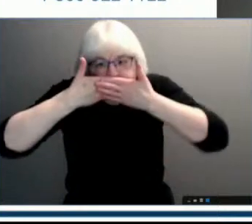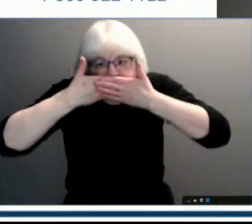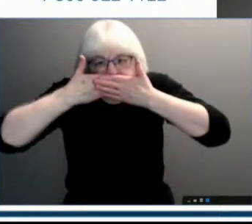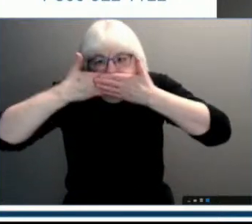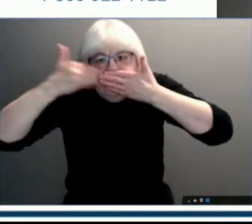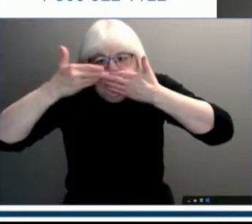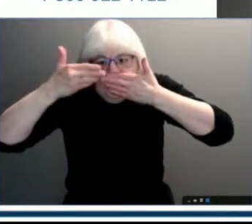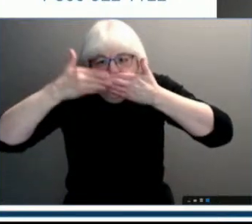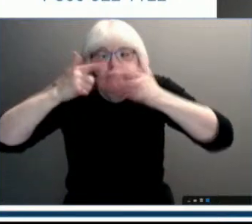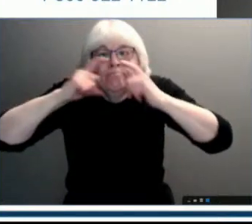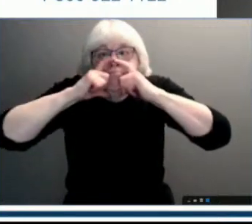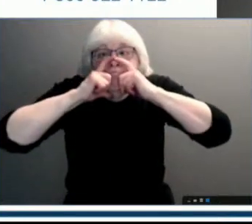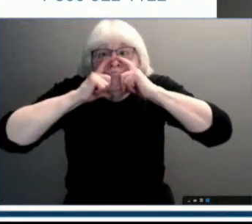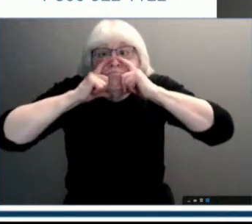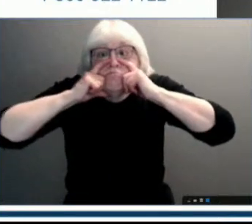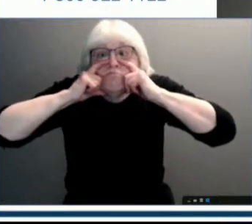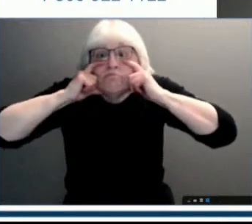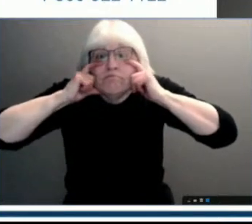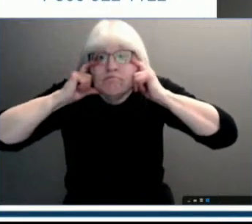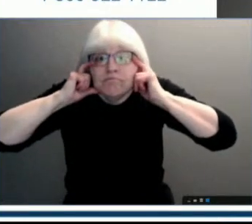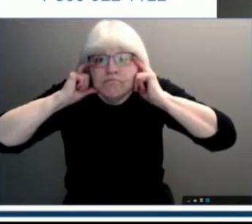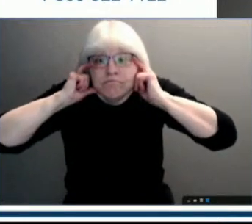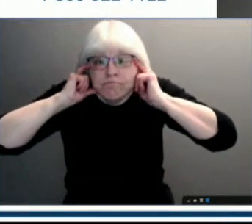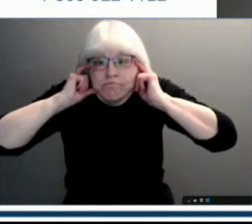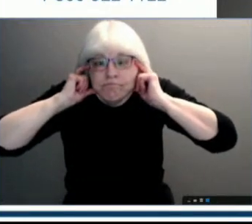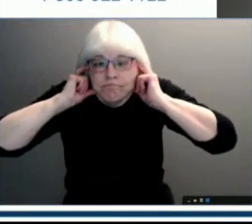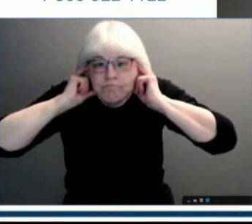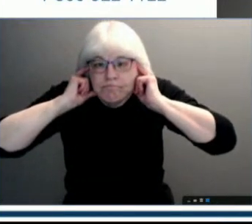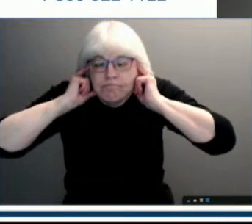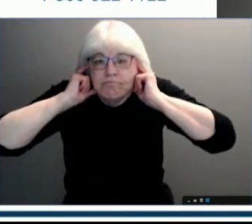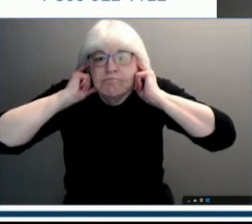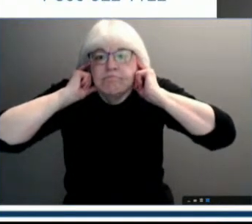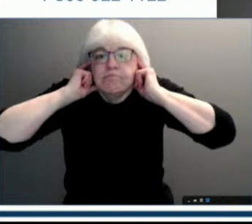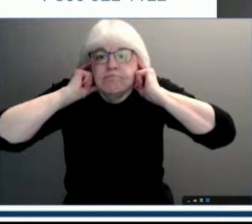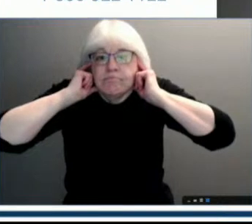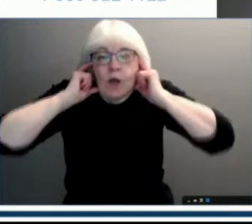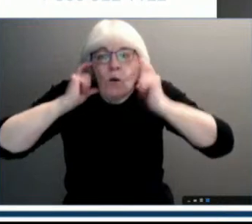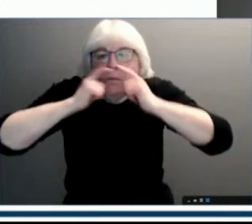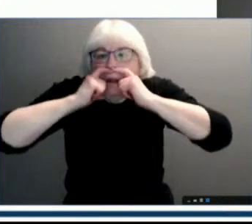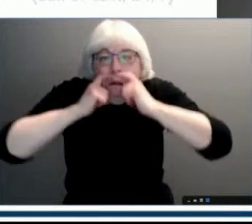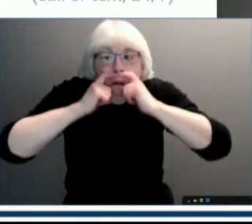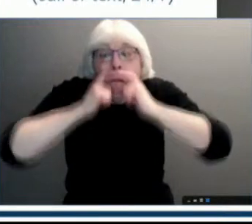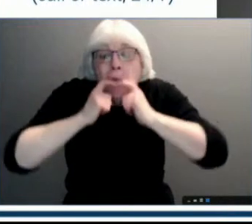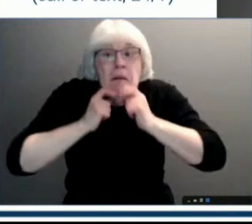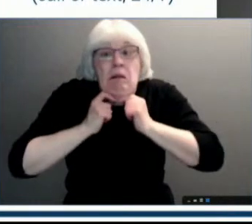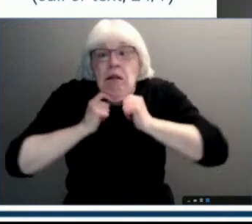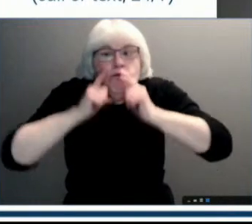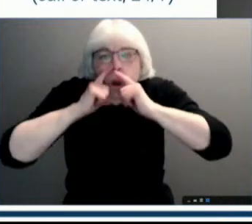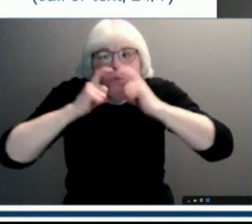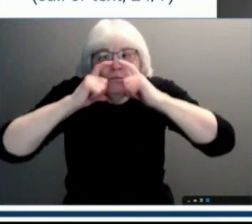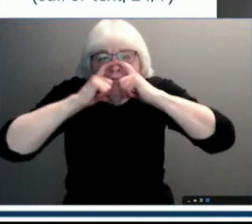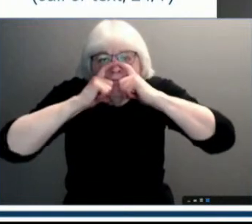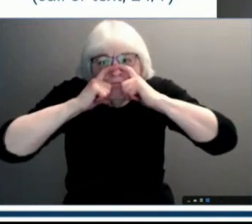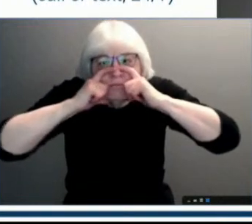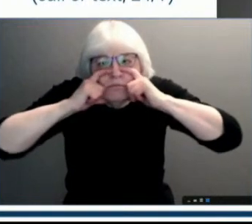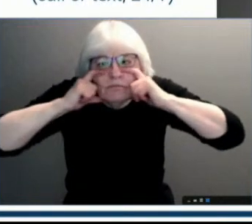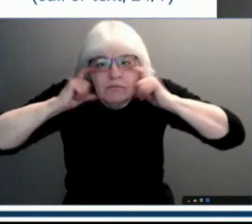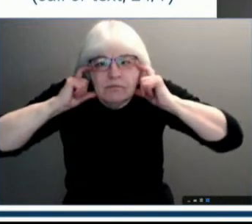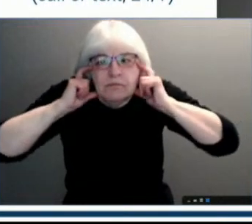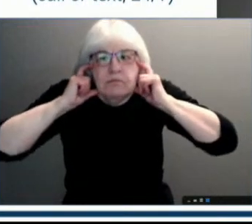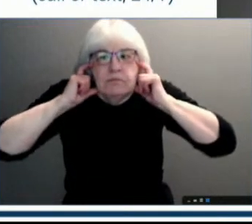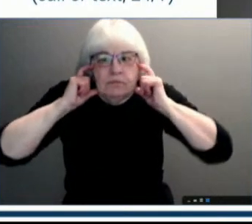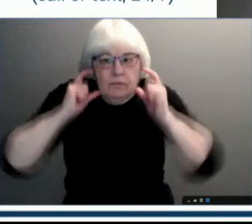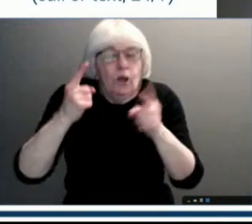it properly are as important as the type of mask you choose. Wearing a mask properly means it needs to cover